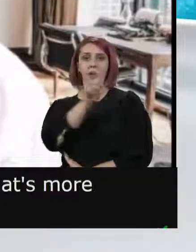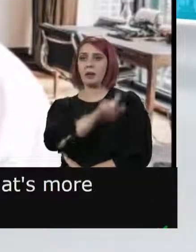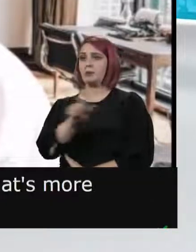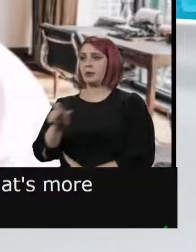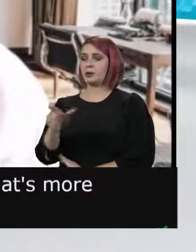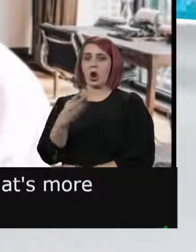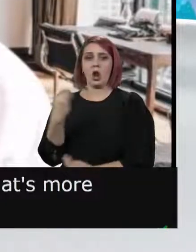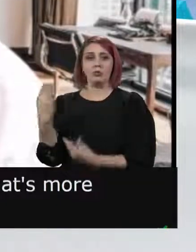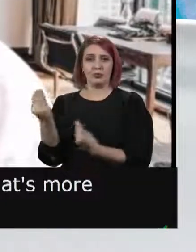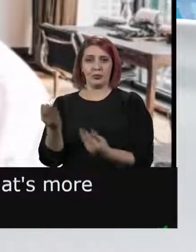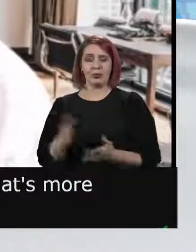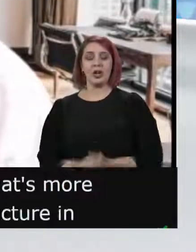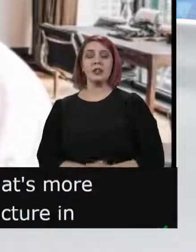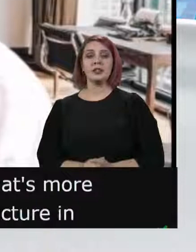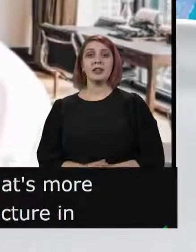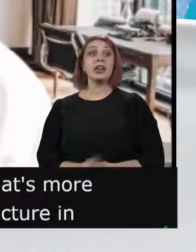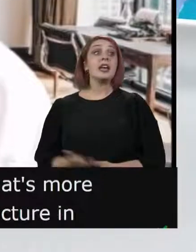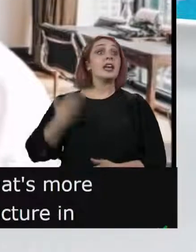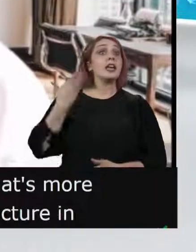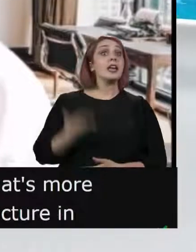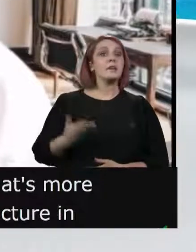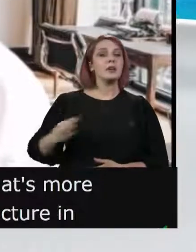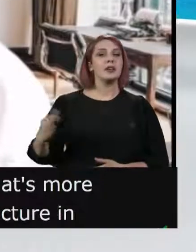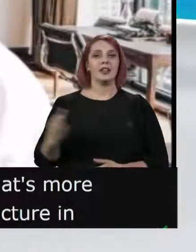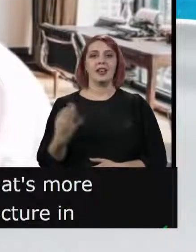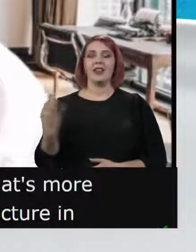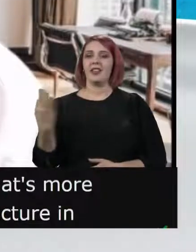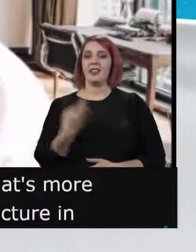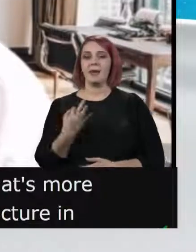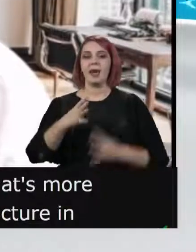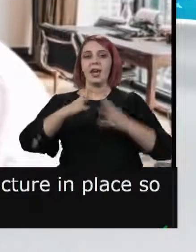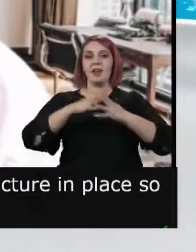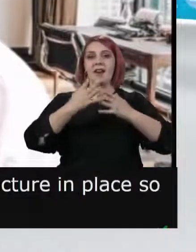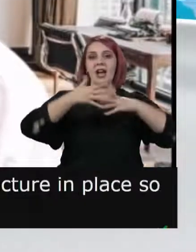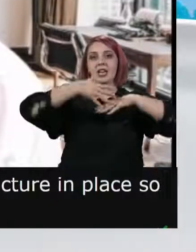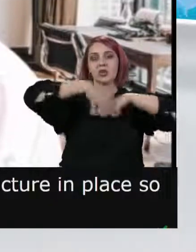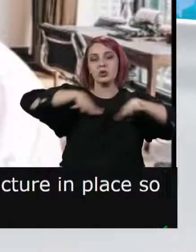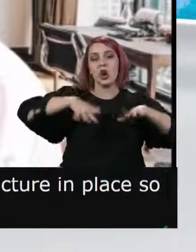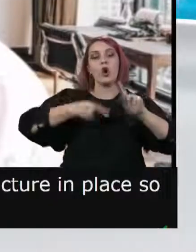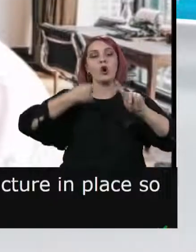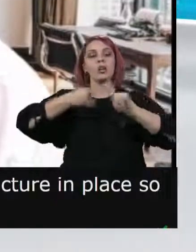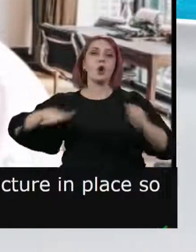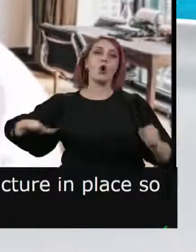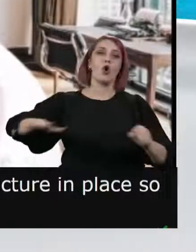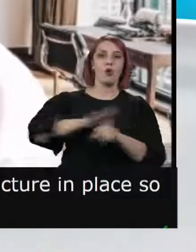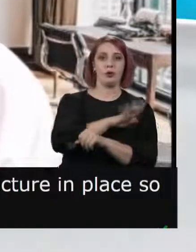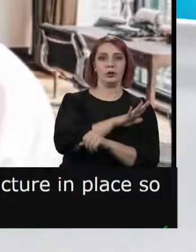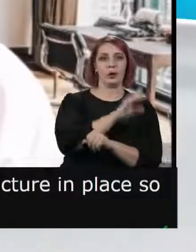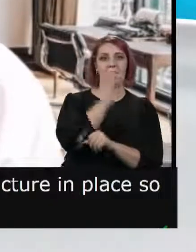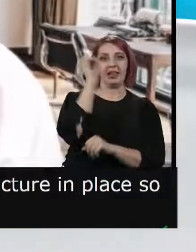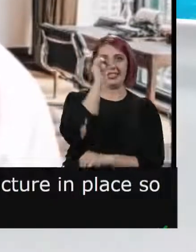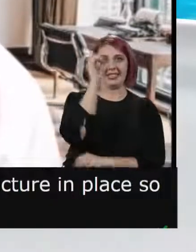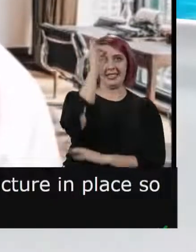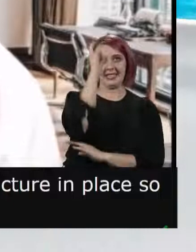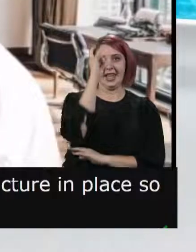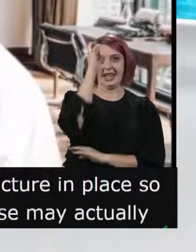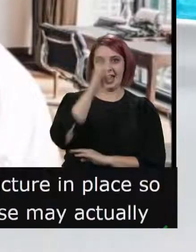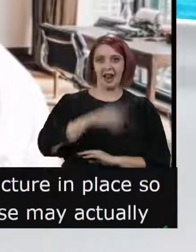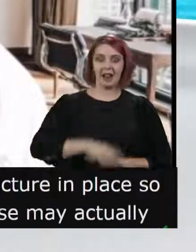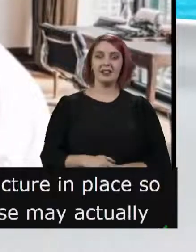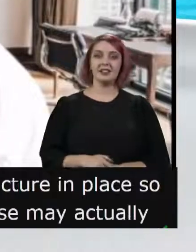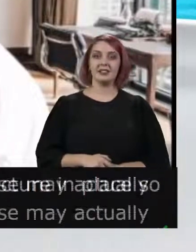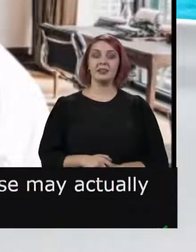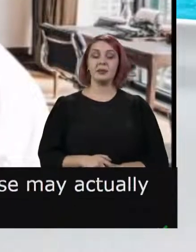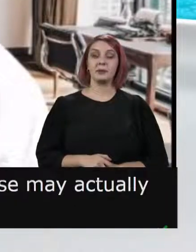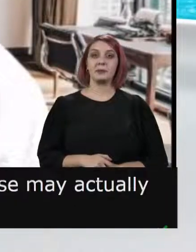in place so that these signals and so on can be used. But these may actually offer lower cost ways of